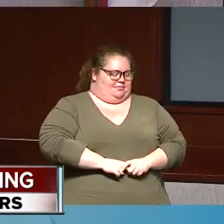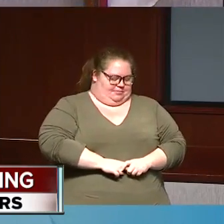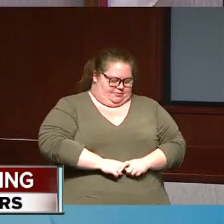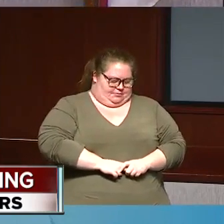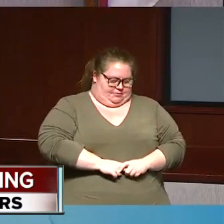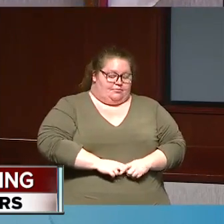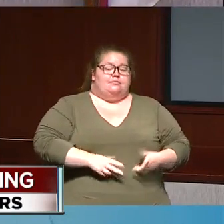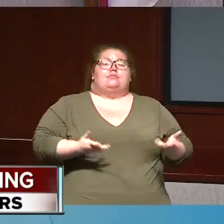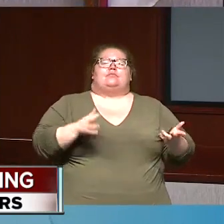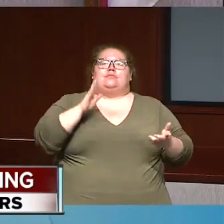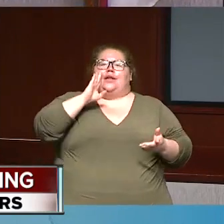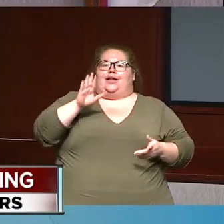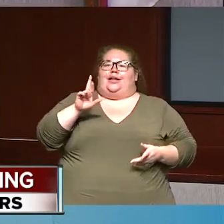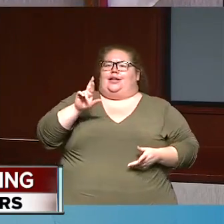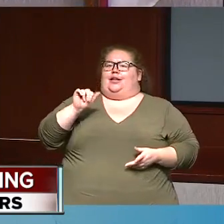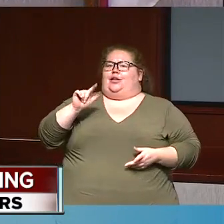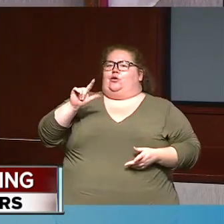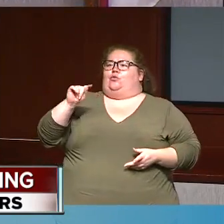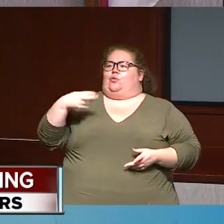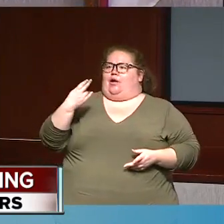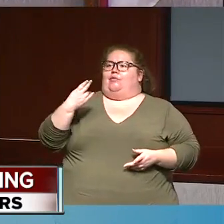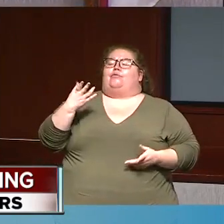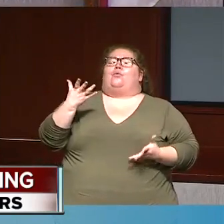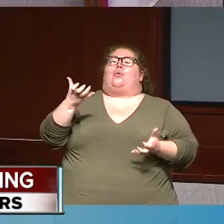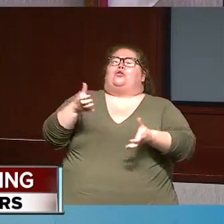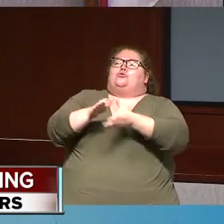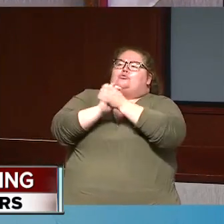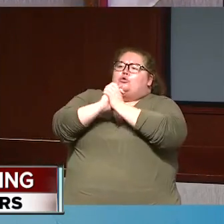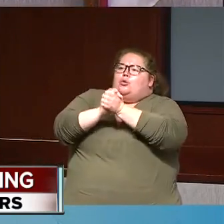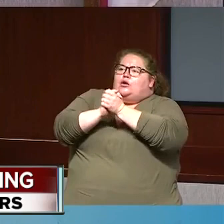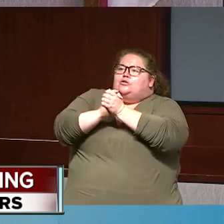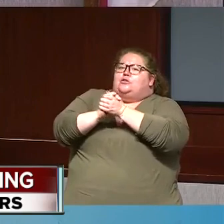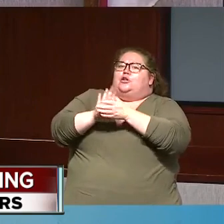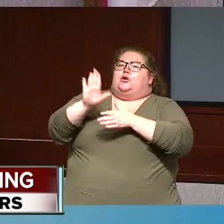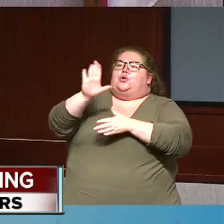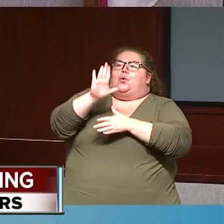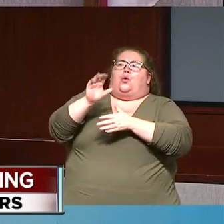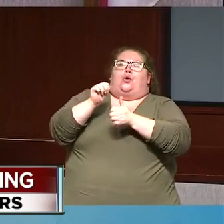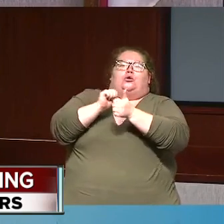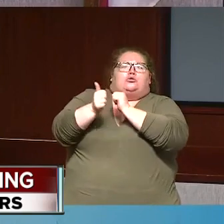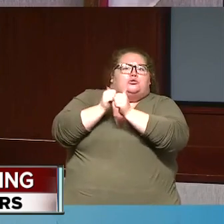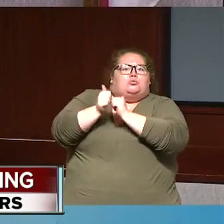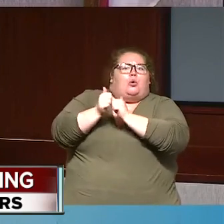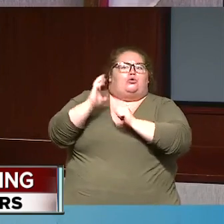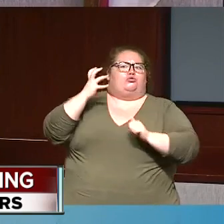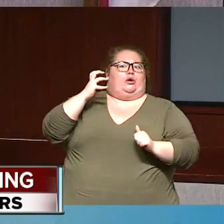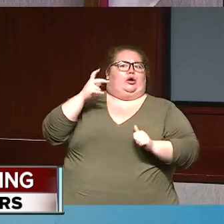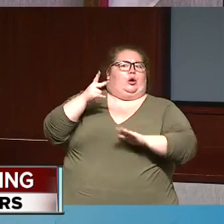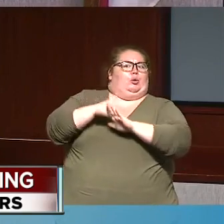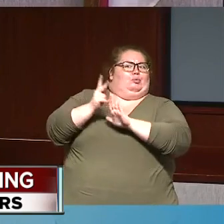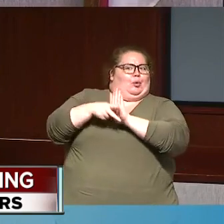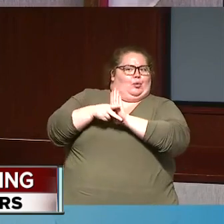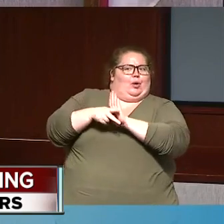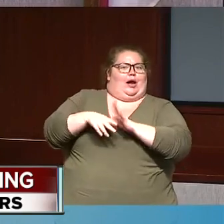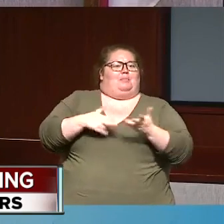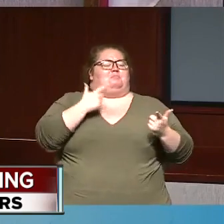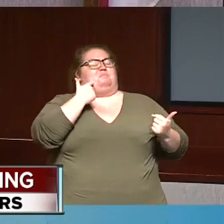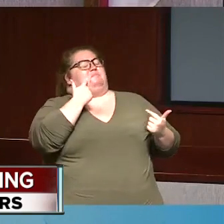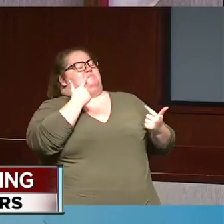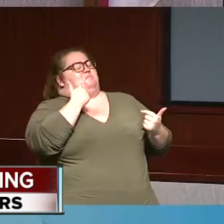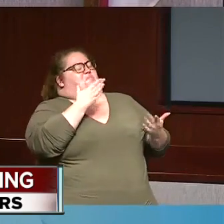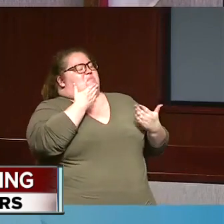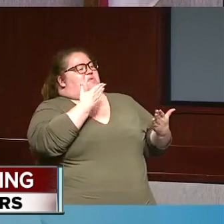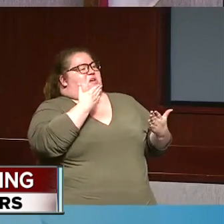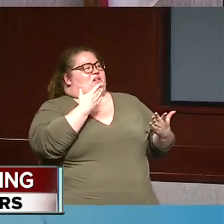Yeah, Ralph, I just wanted to come to the mic and congratulate you on your sports radio program every day.